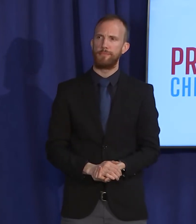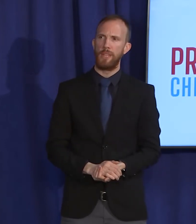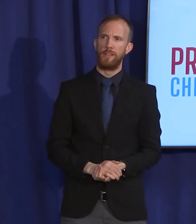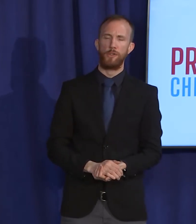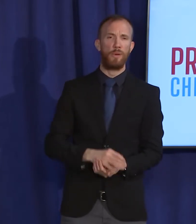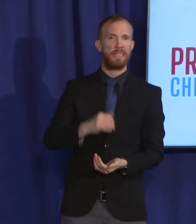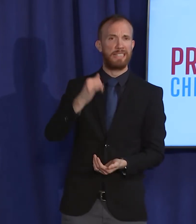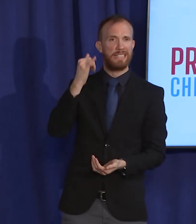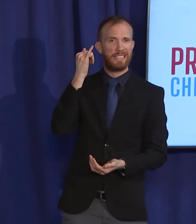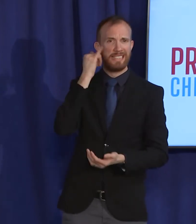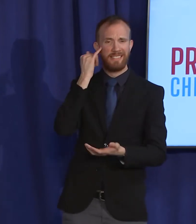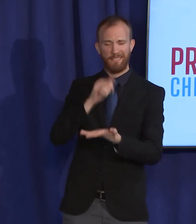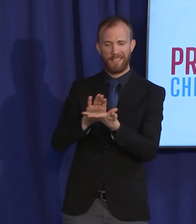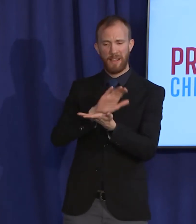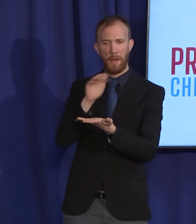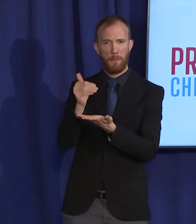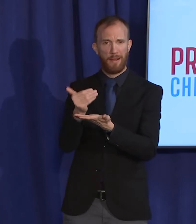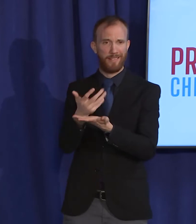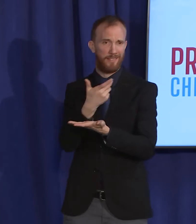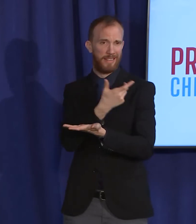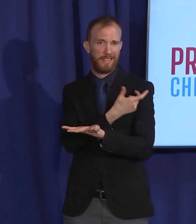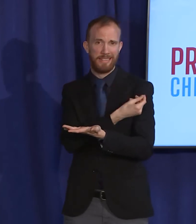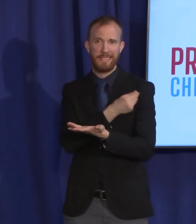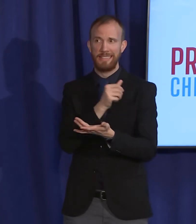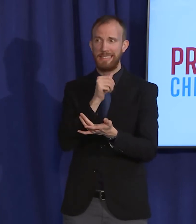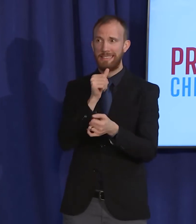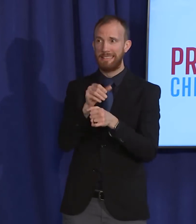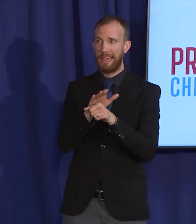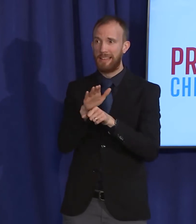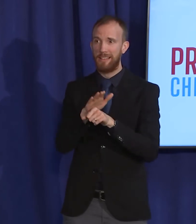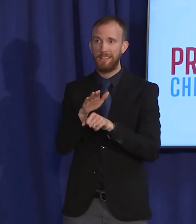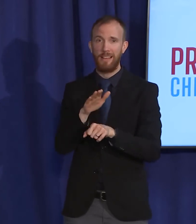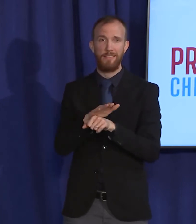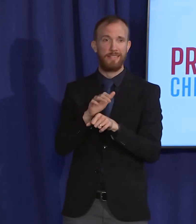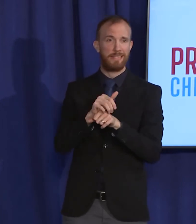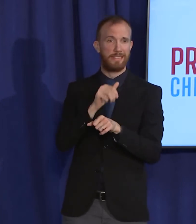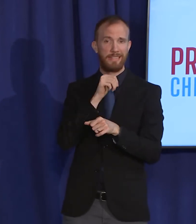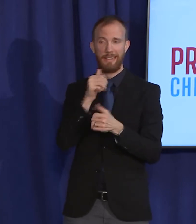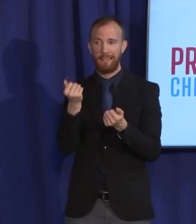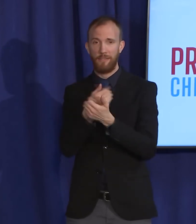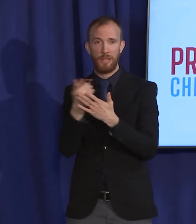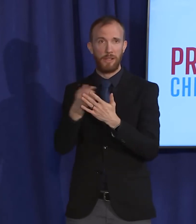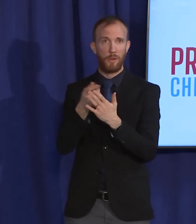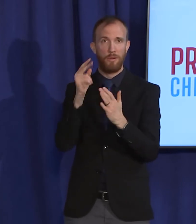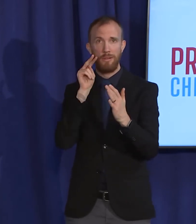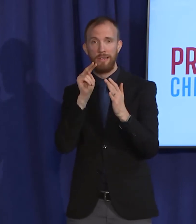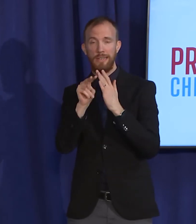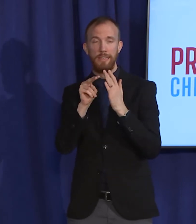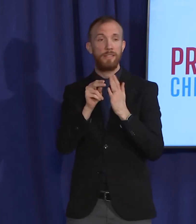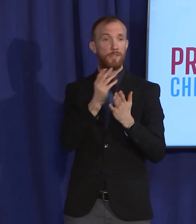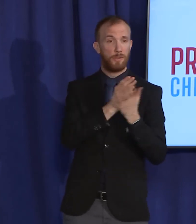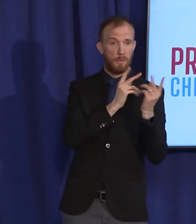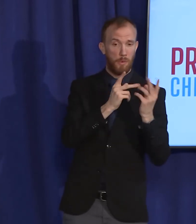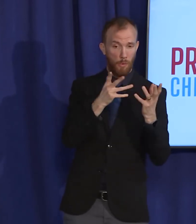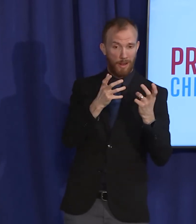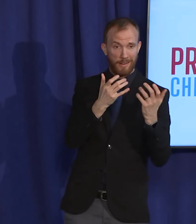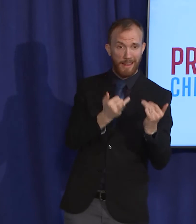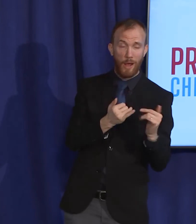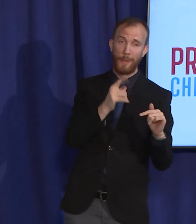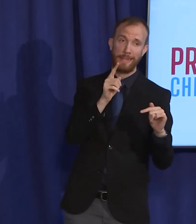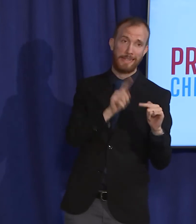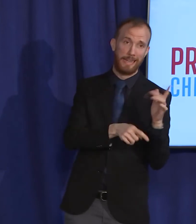you think it will be? There are people who would like to get a vaccine now, but they still can't. We've done half of people 65 and